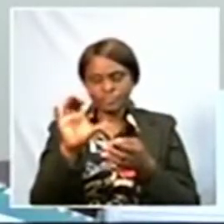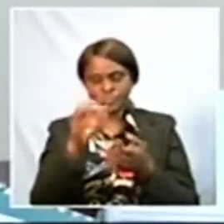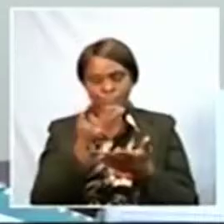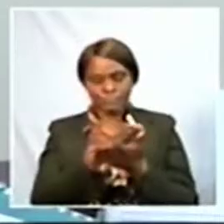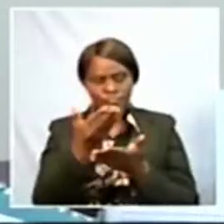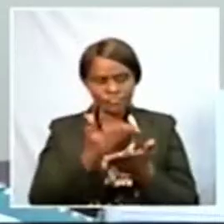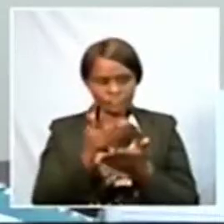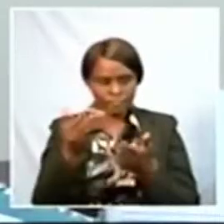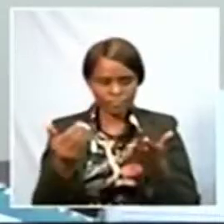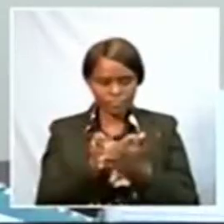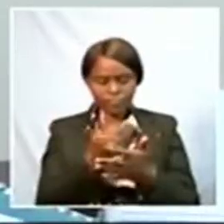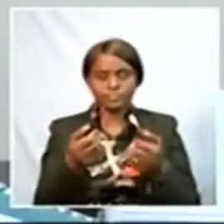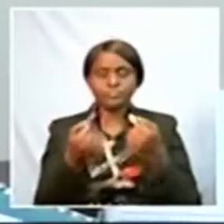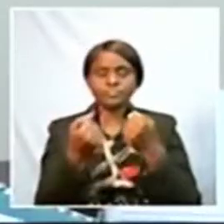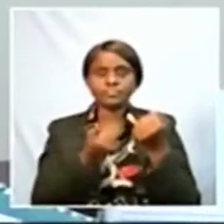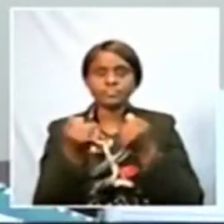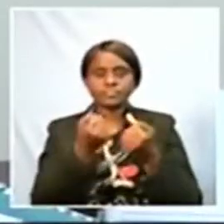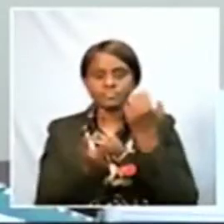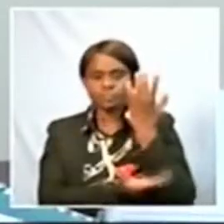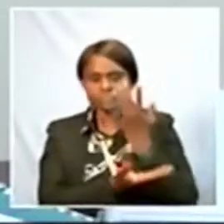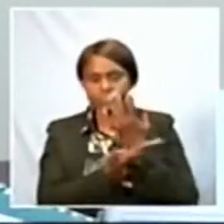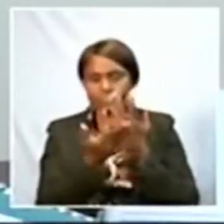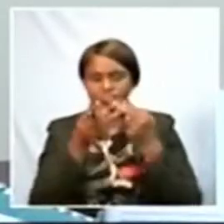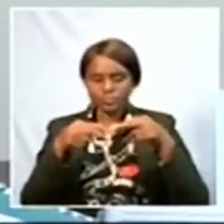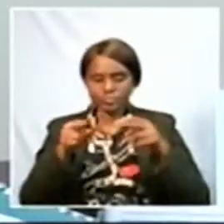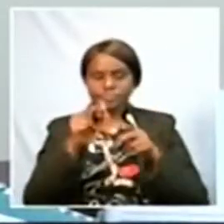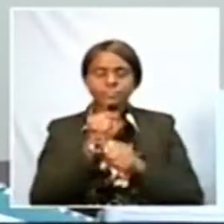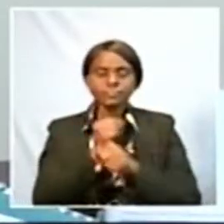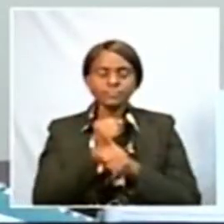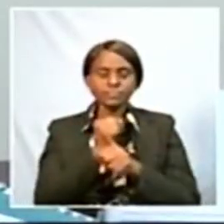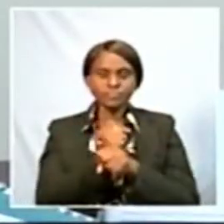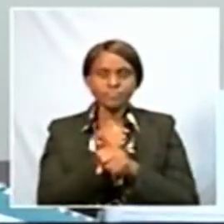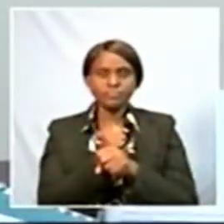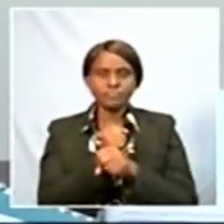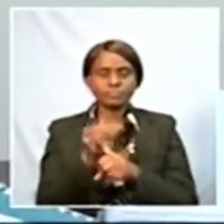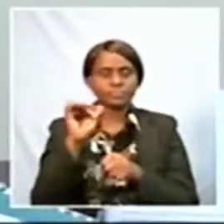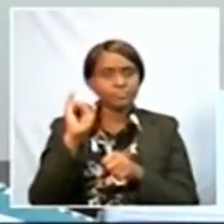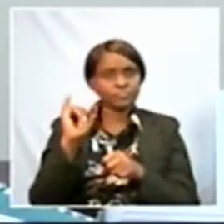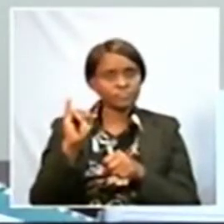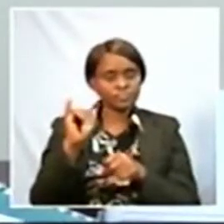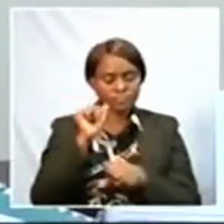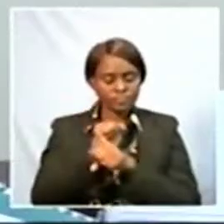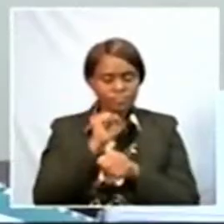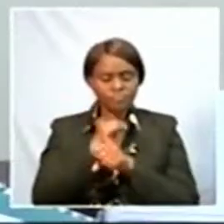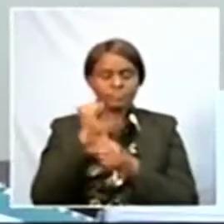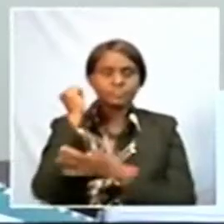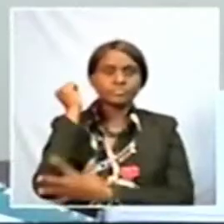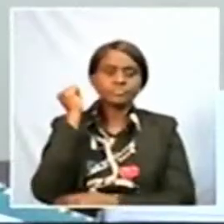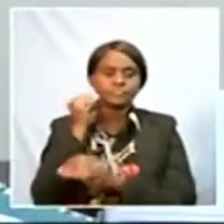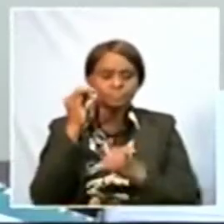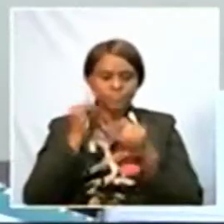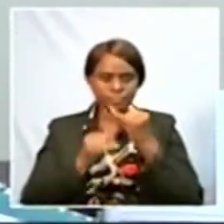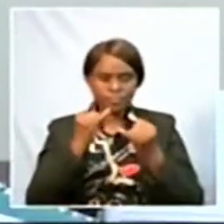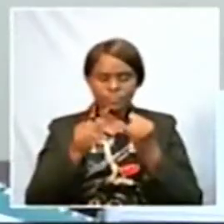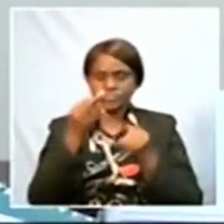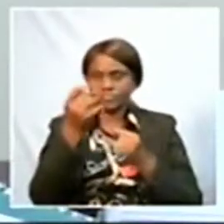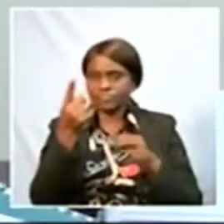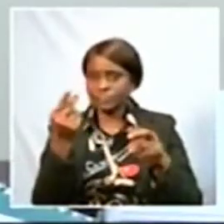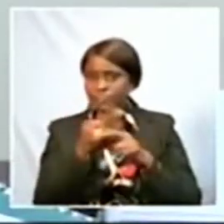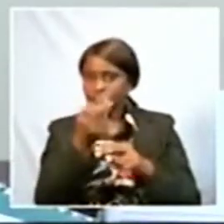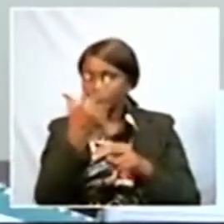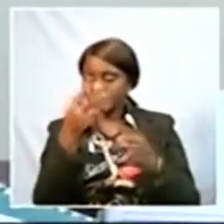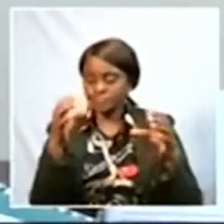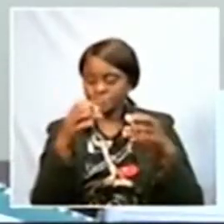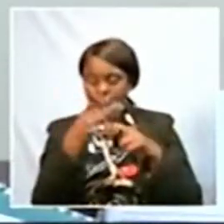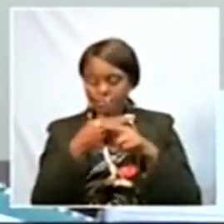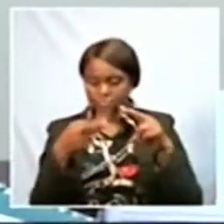of a new motor grader to improve on the roadworks. I. Poor workmanship, completion of 1x3 classroom